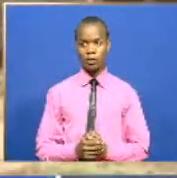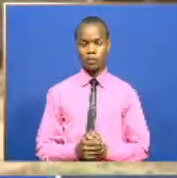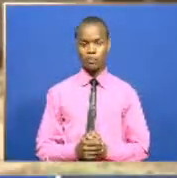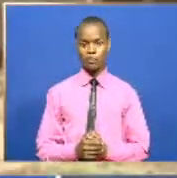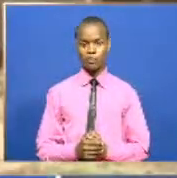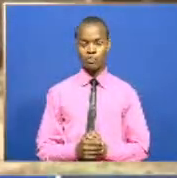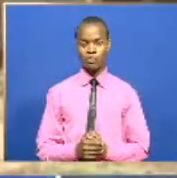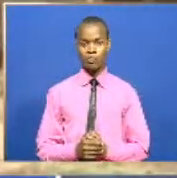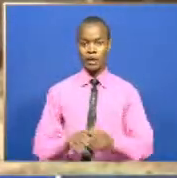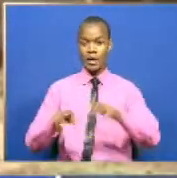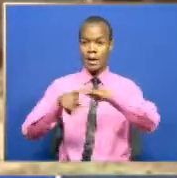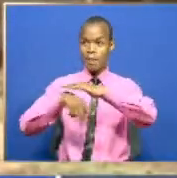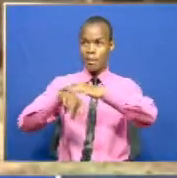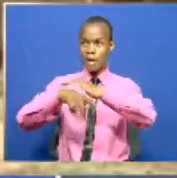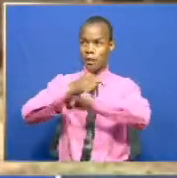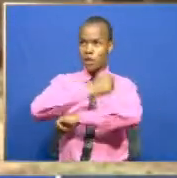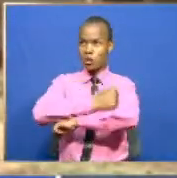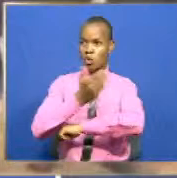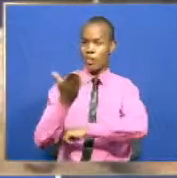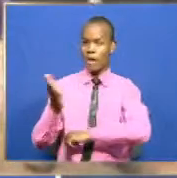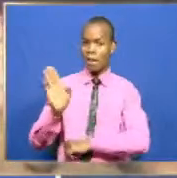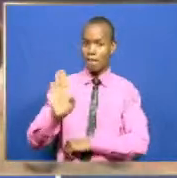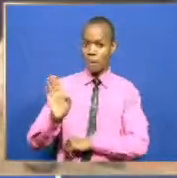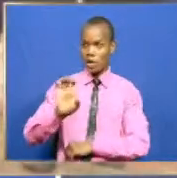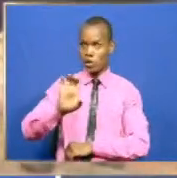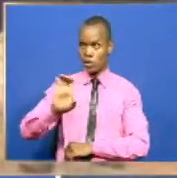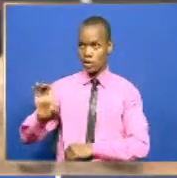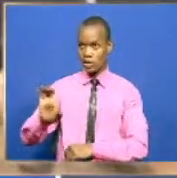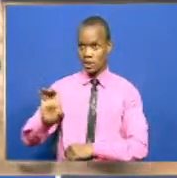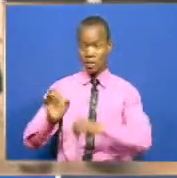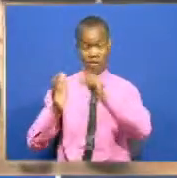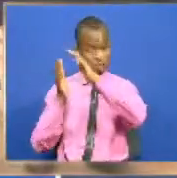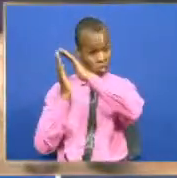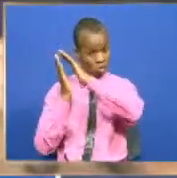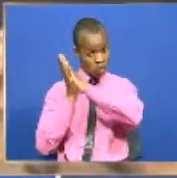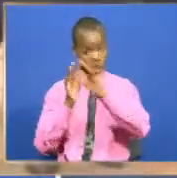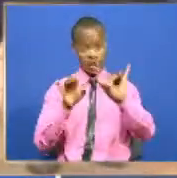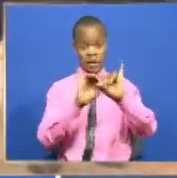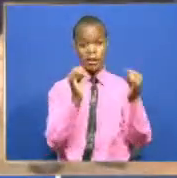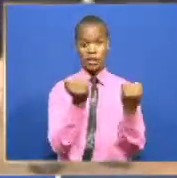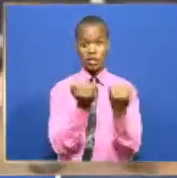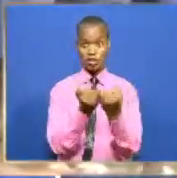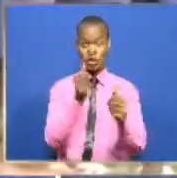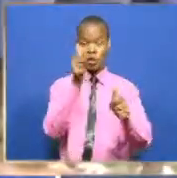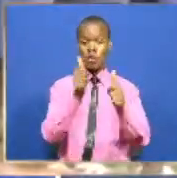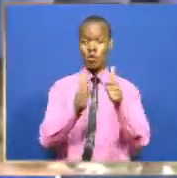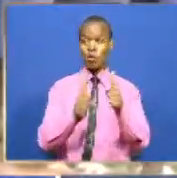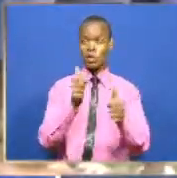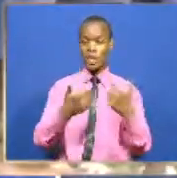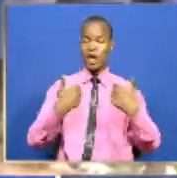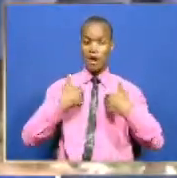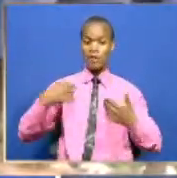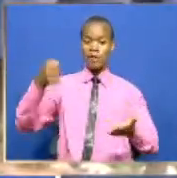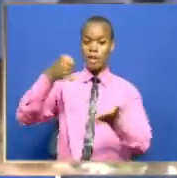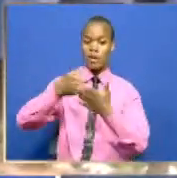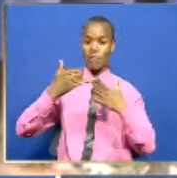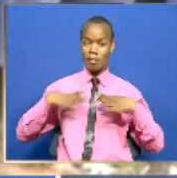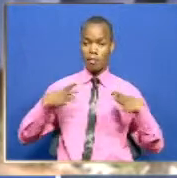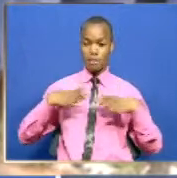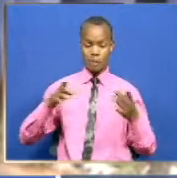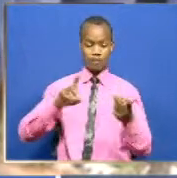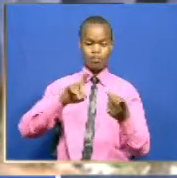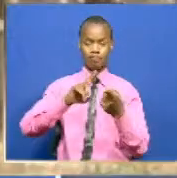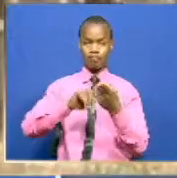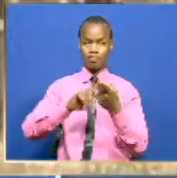Plesion Primary School in Baringo East is a day and boarding institution that has enrolled pupils from Turkana, Samburu, Baringo